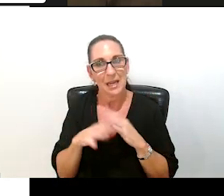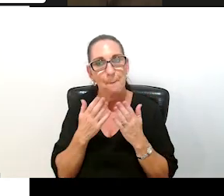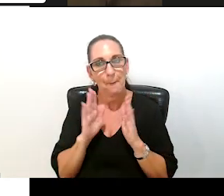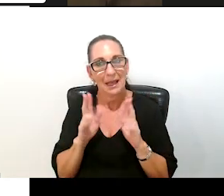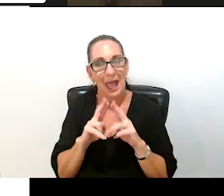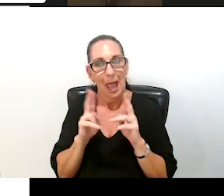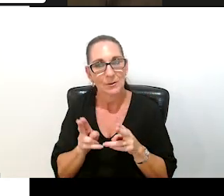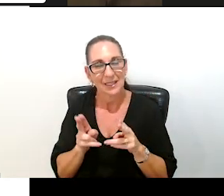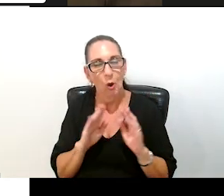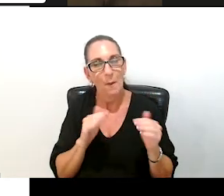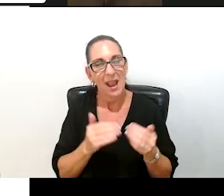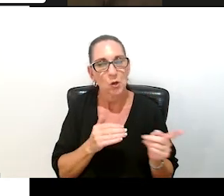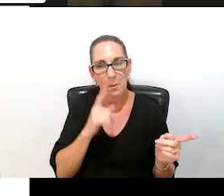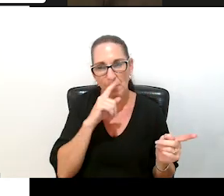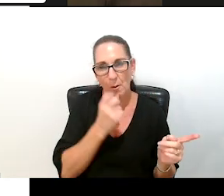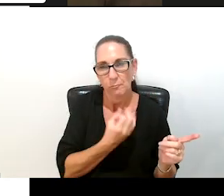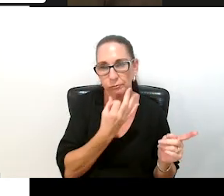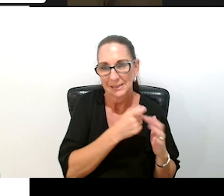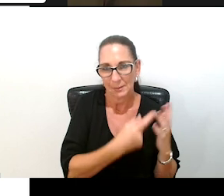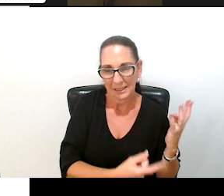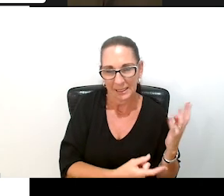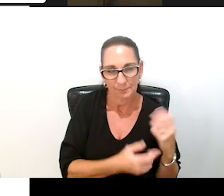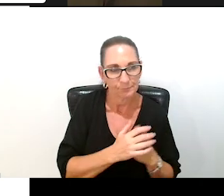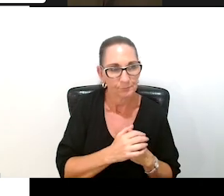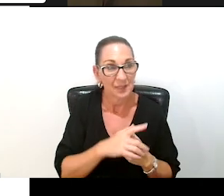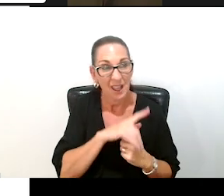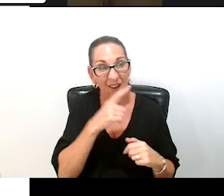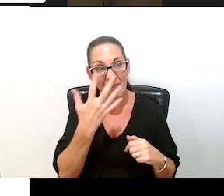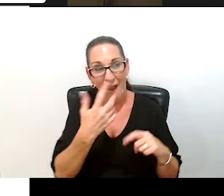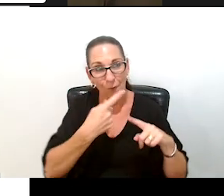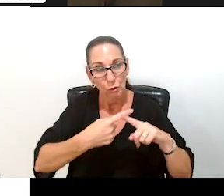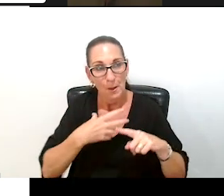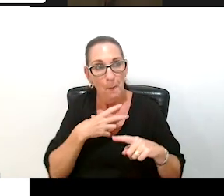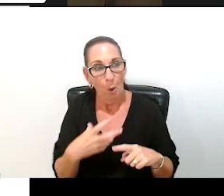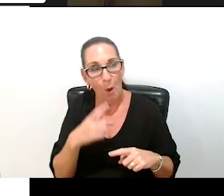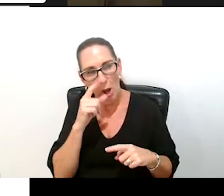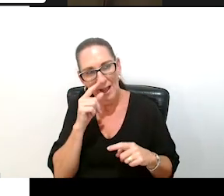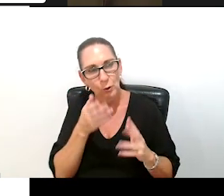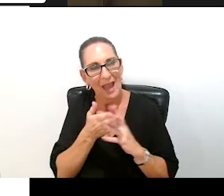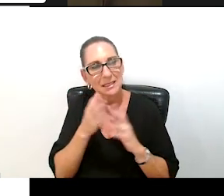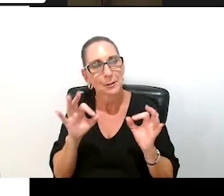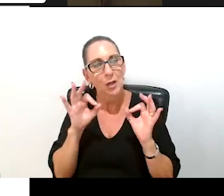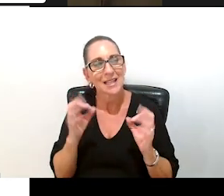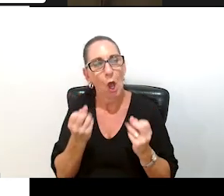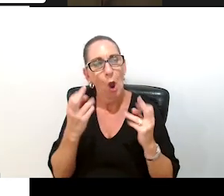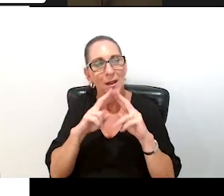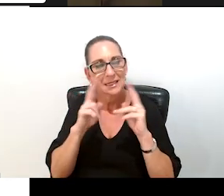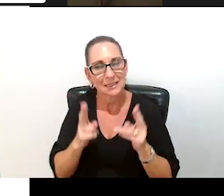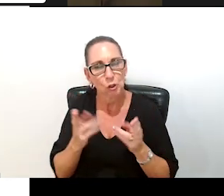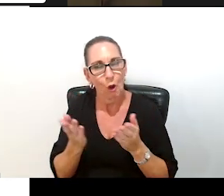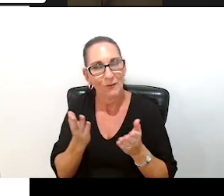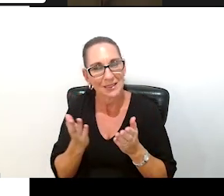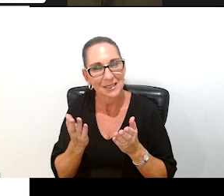people without disability, 5 times more likely to access specialist homelessness services than